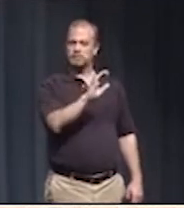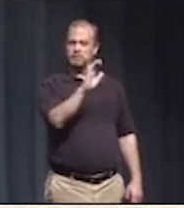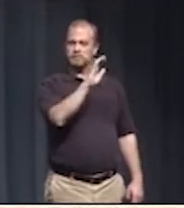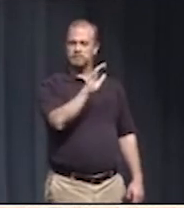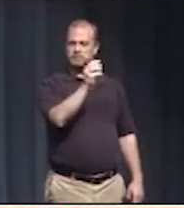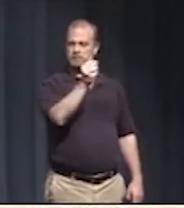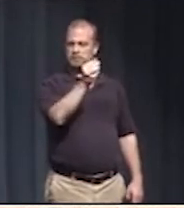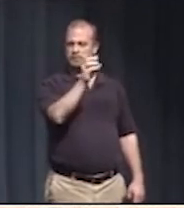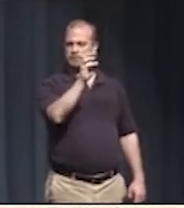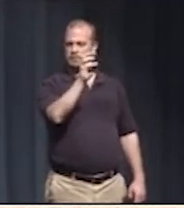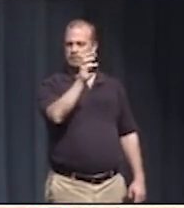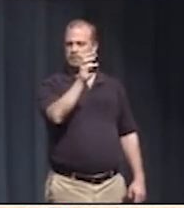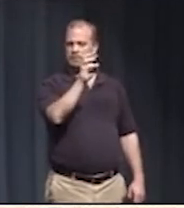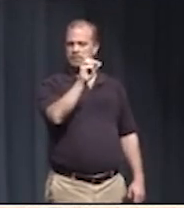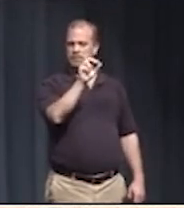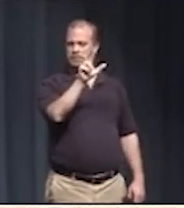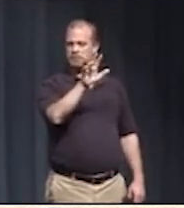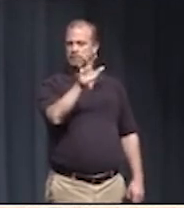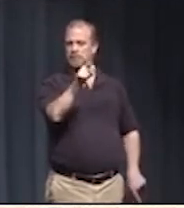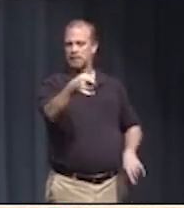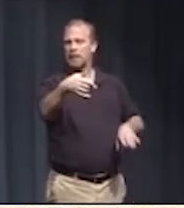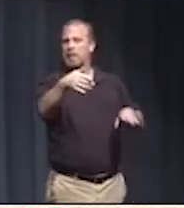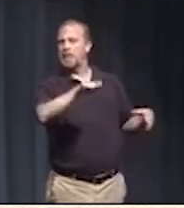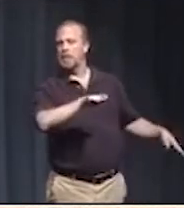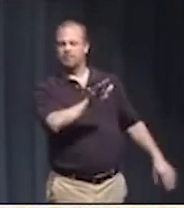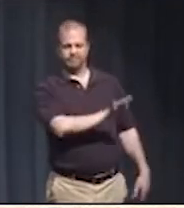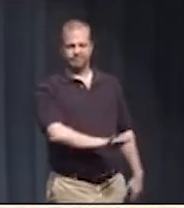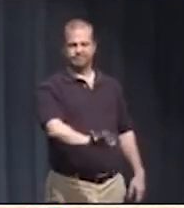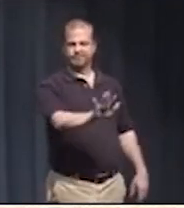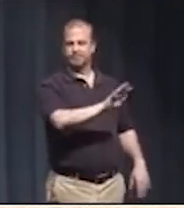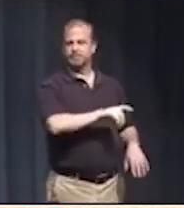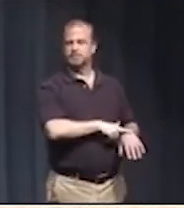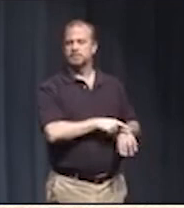about, I think, 1603, I think is when she died.